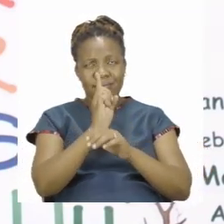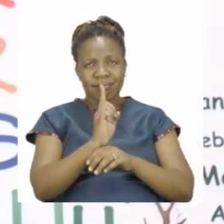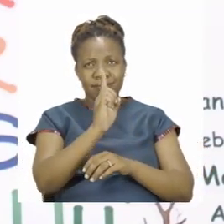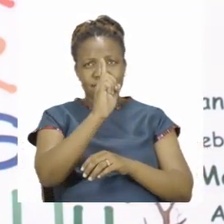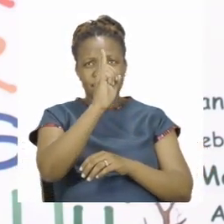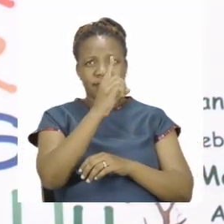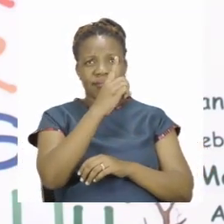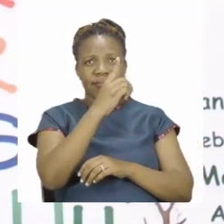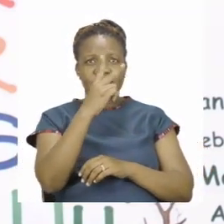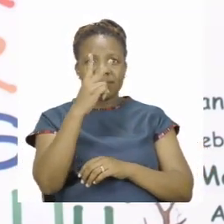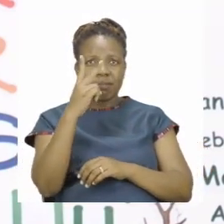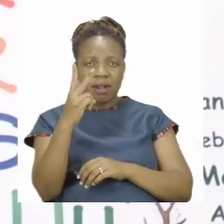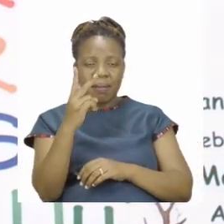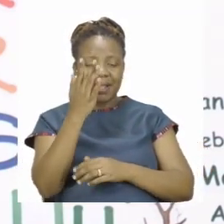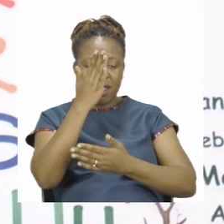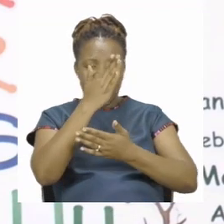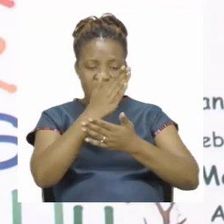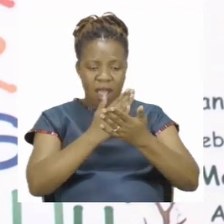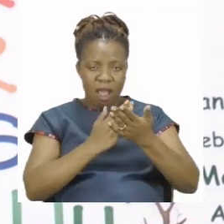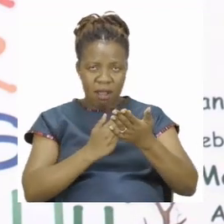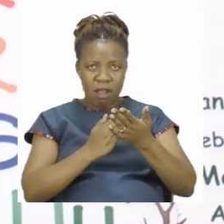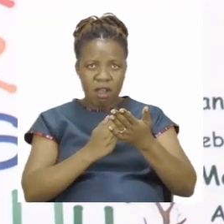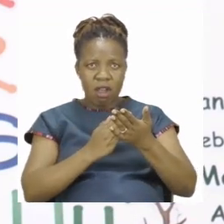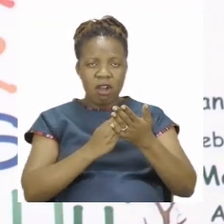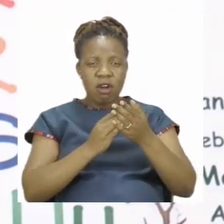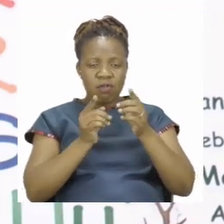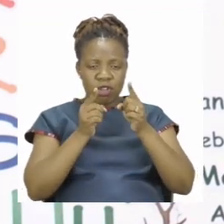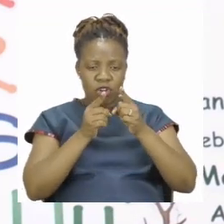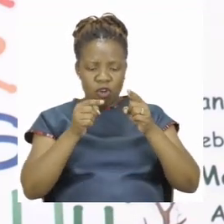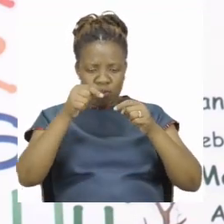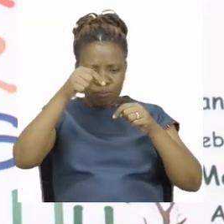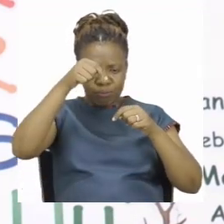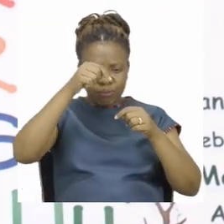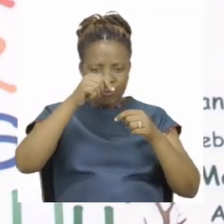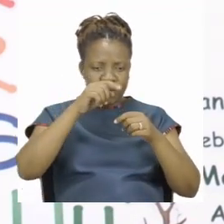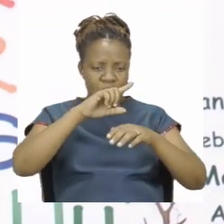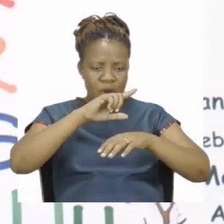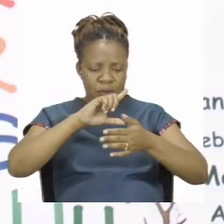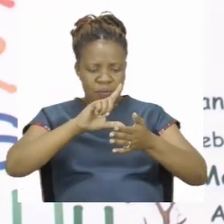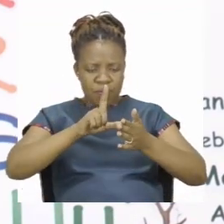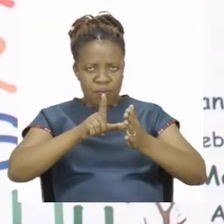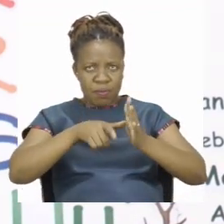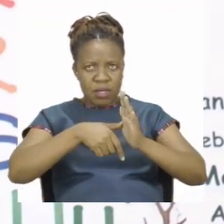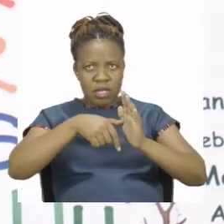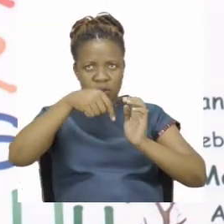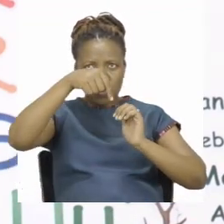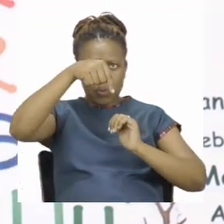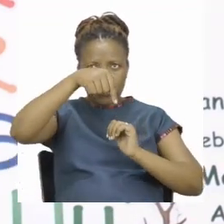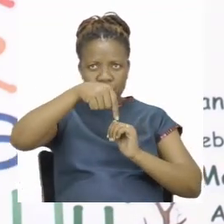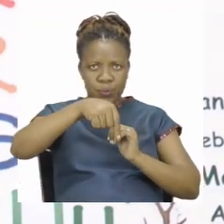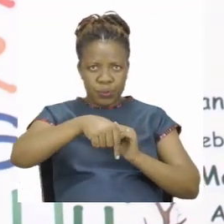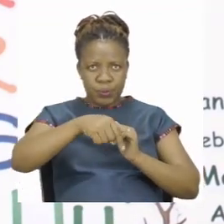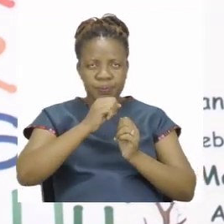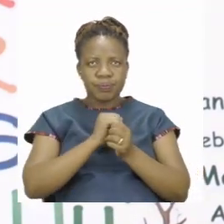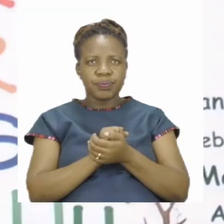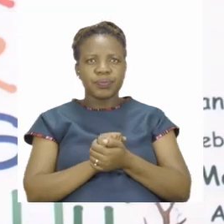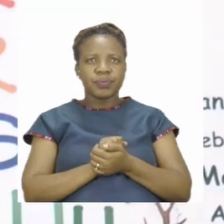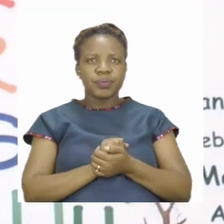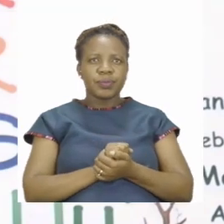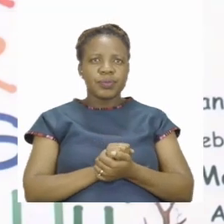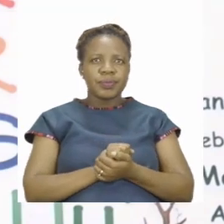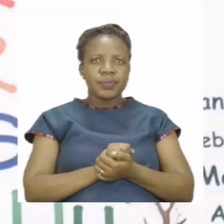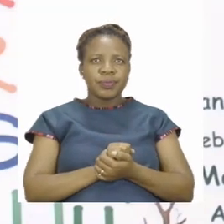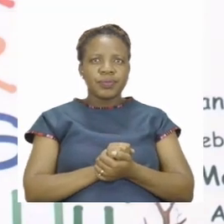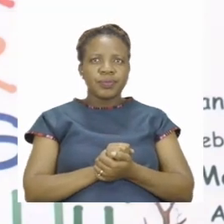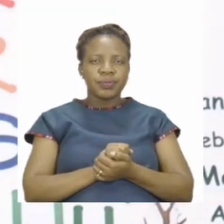say half past. So we're going to start by saying half past.